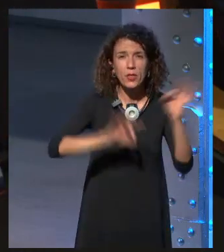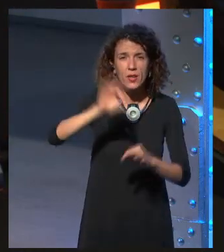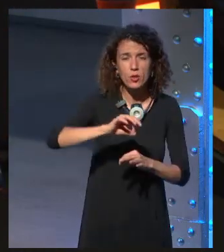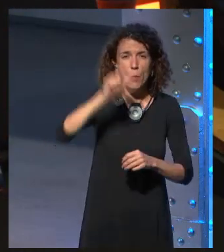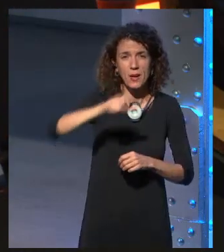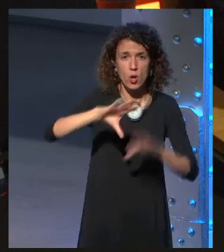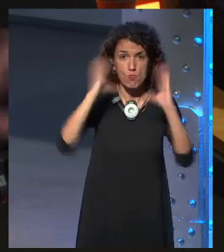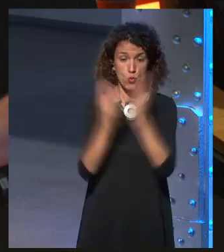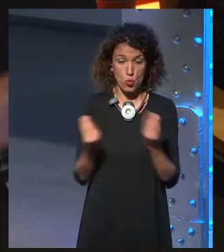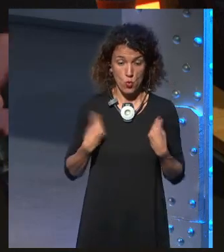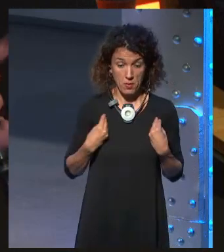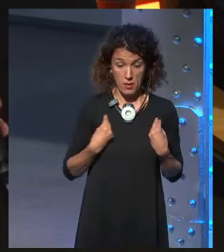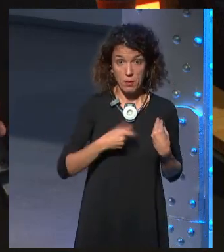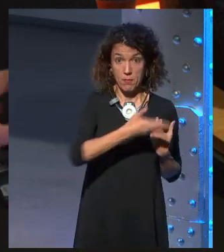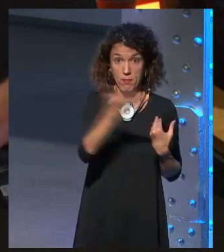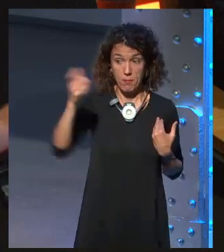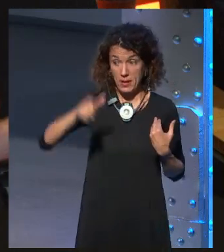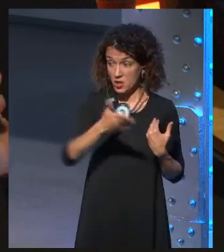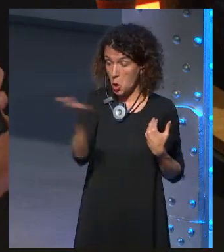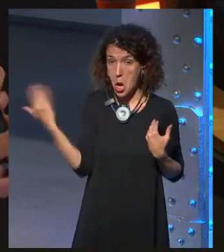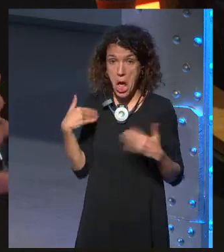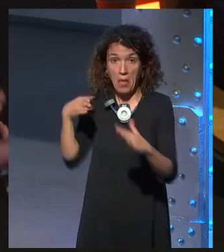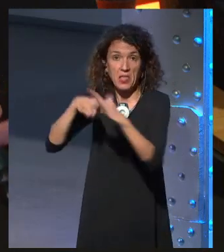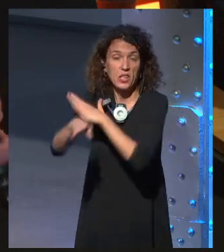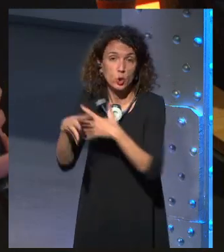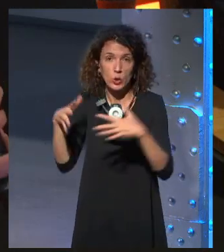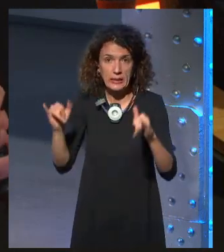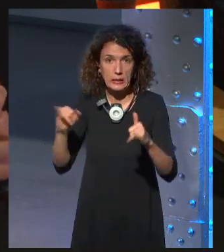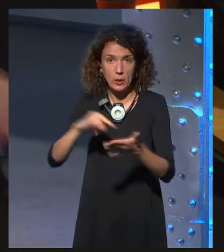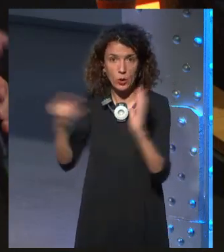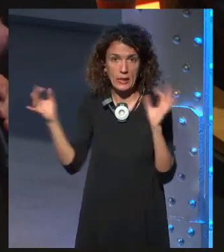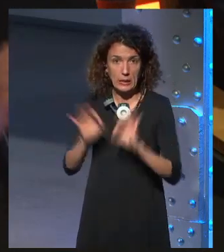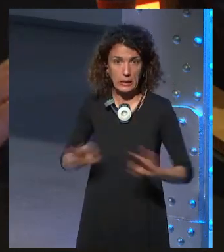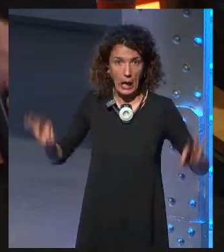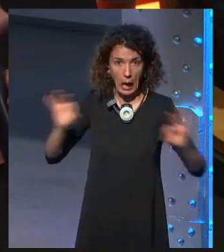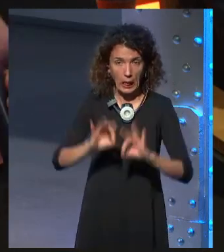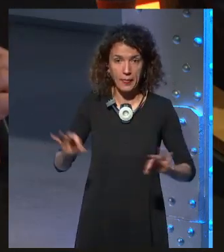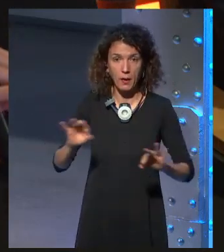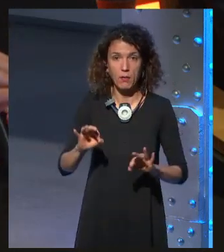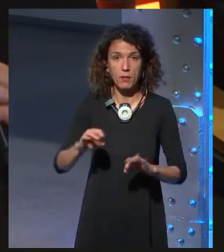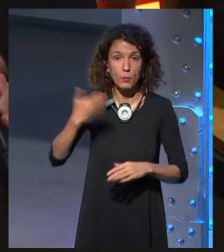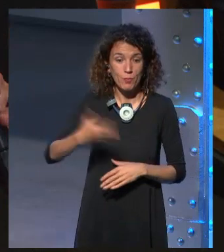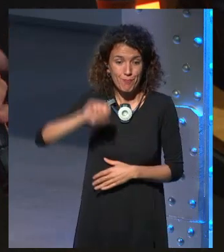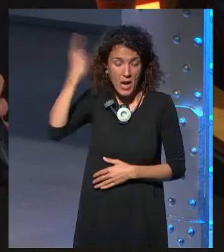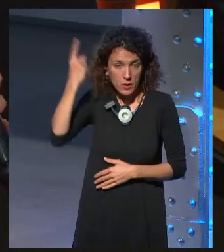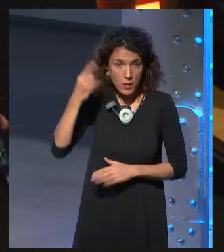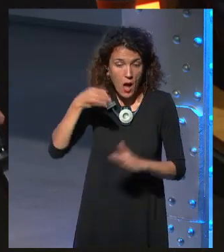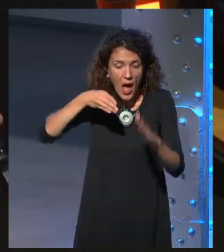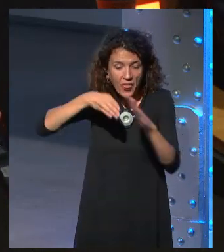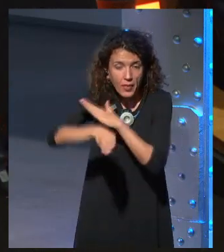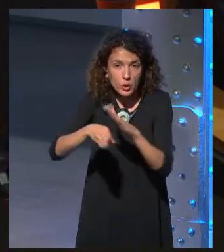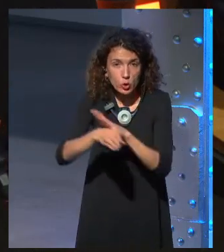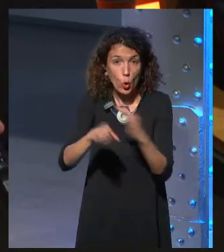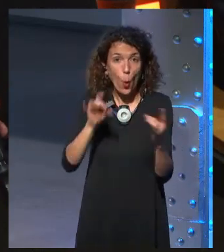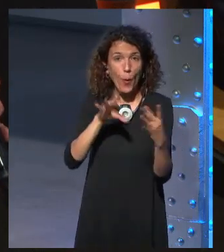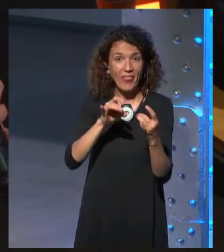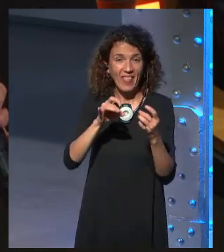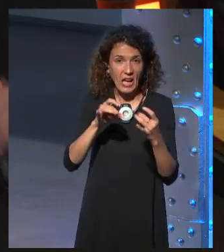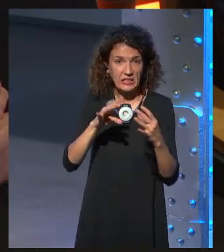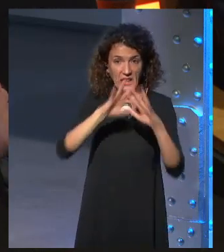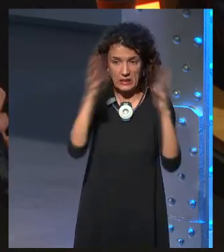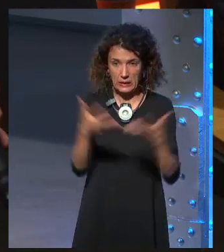scenarios that reach 5% of the world population. The rest of the world population does not have access to technology, and